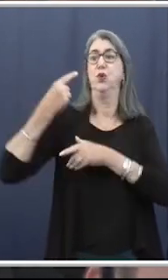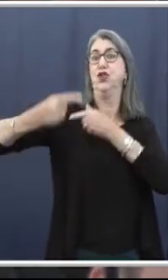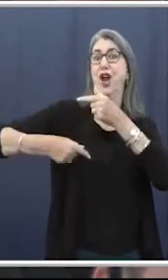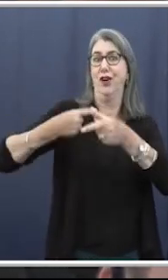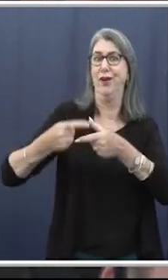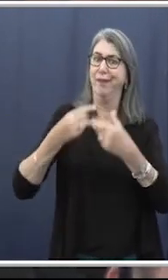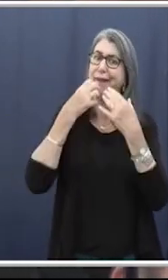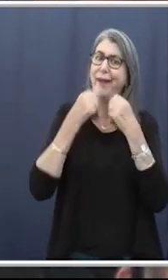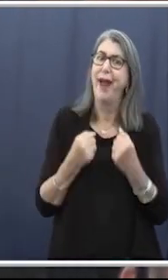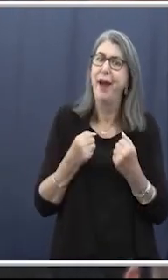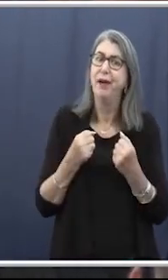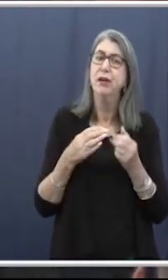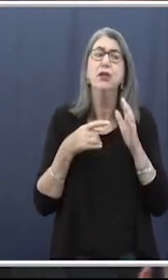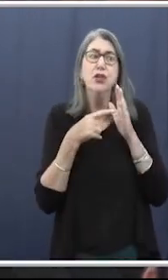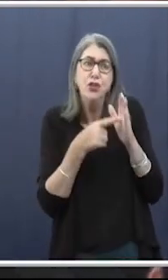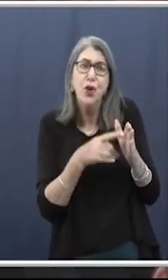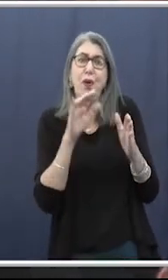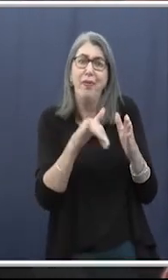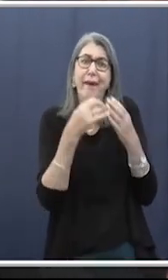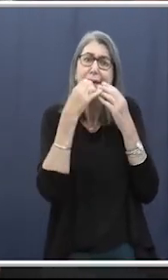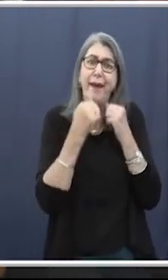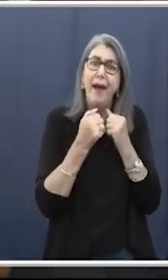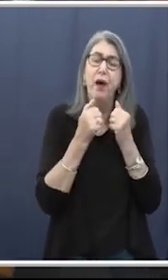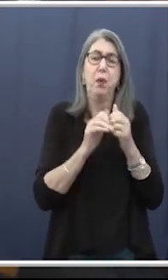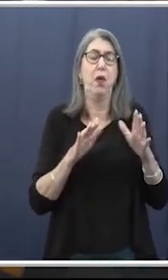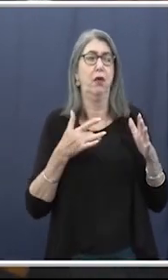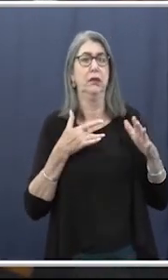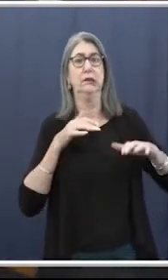generations. Please show it without any